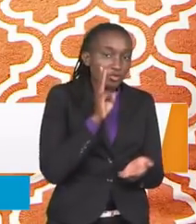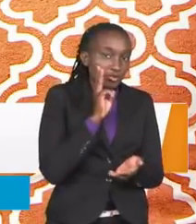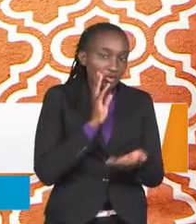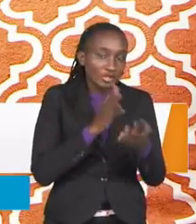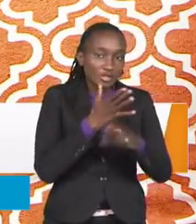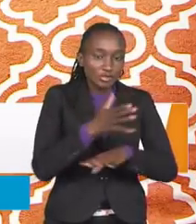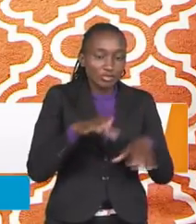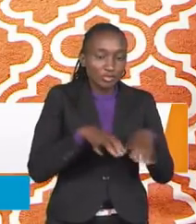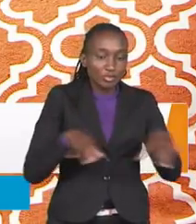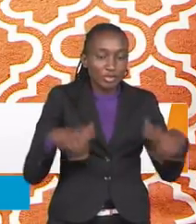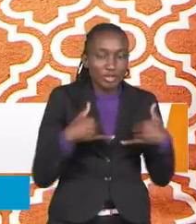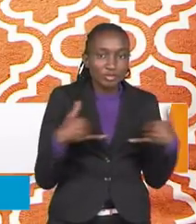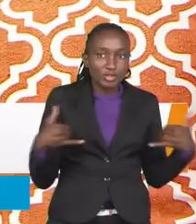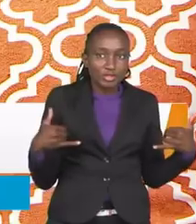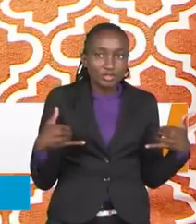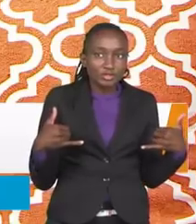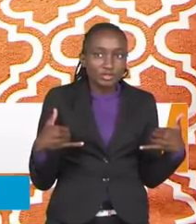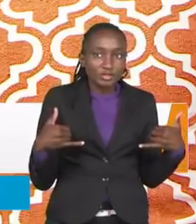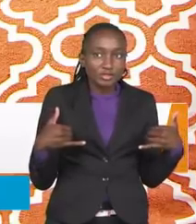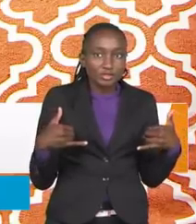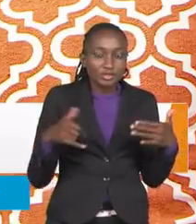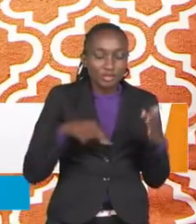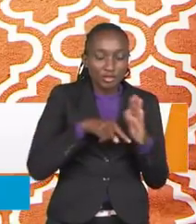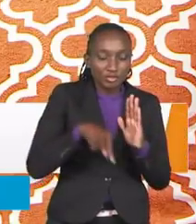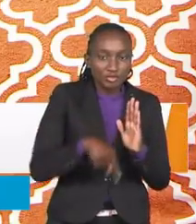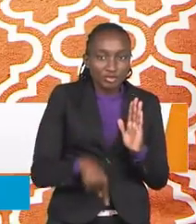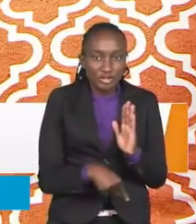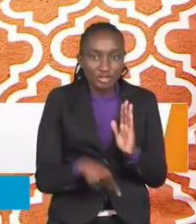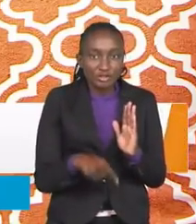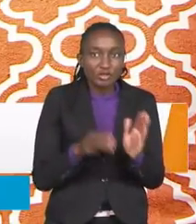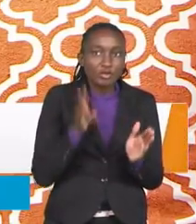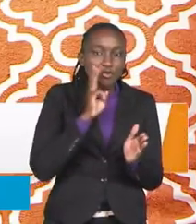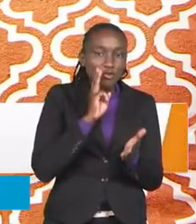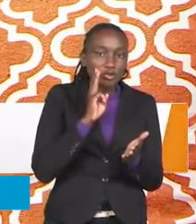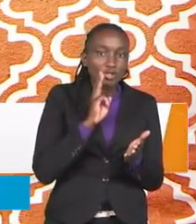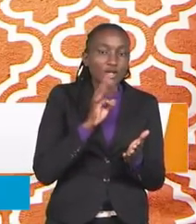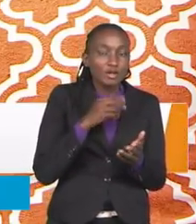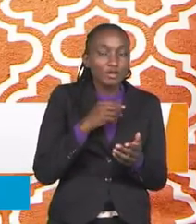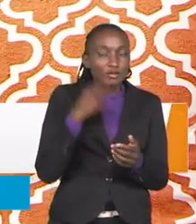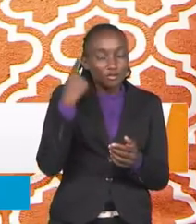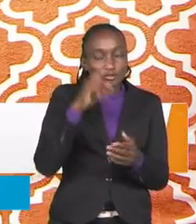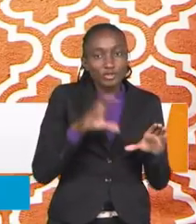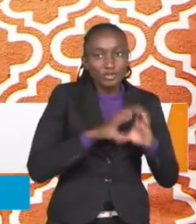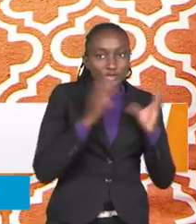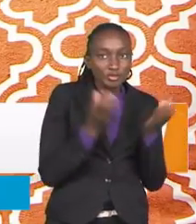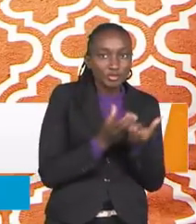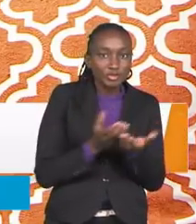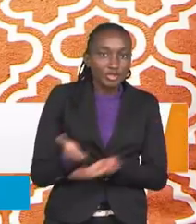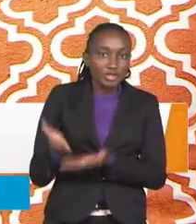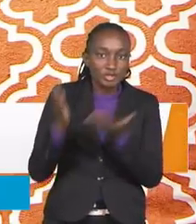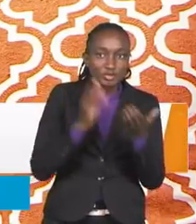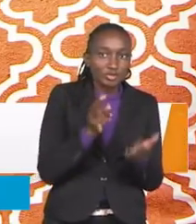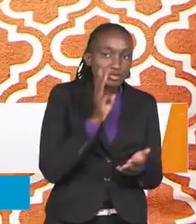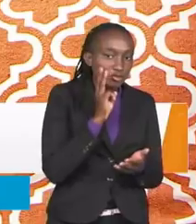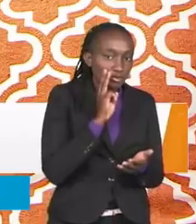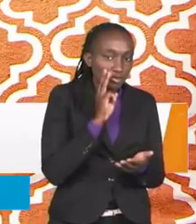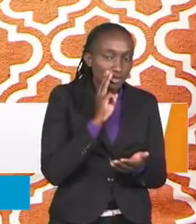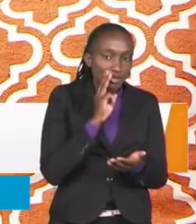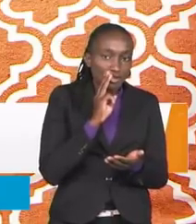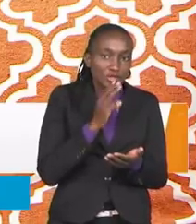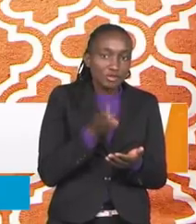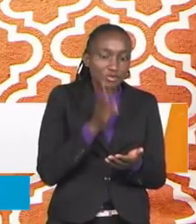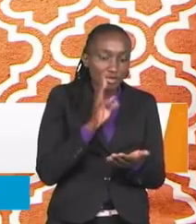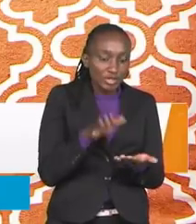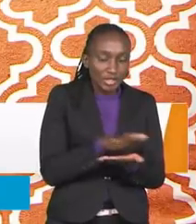through pipelines and to drill boreholes for the community and bring the water from the water sources to